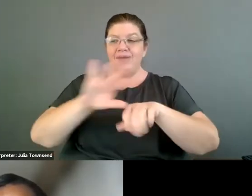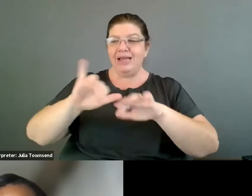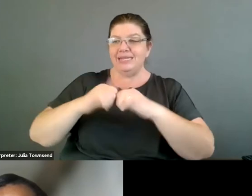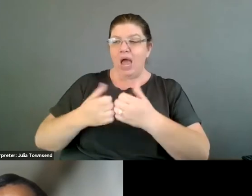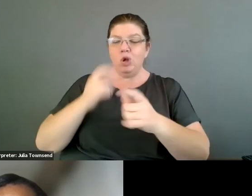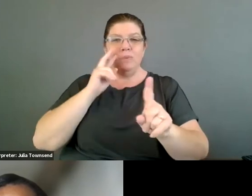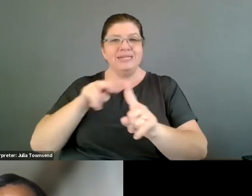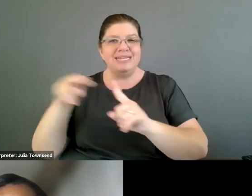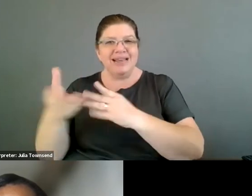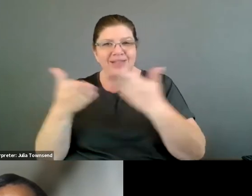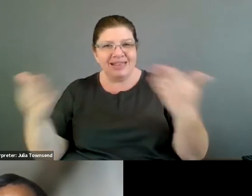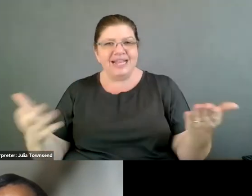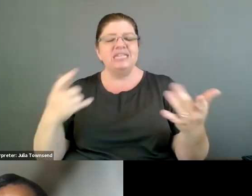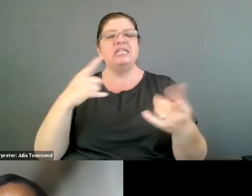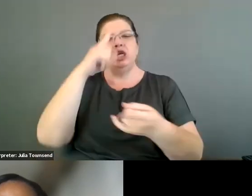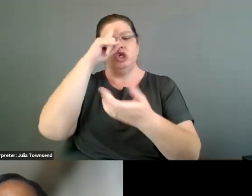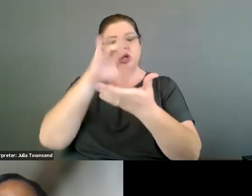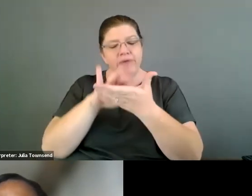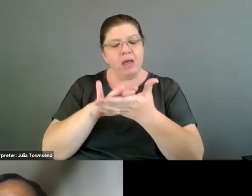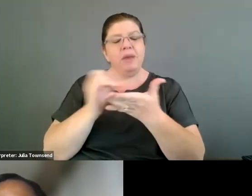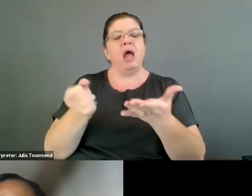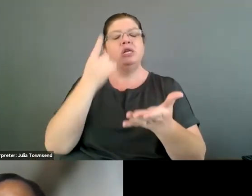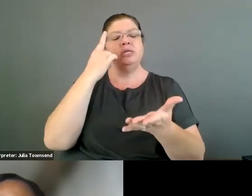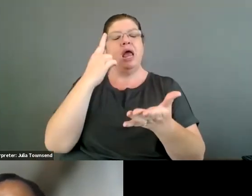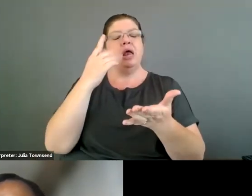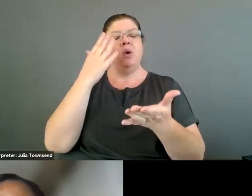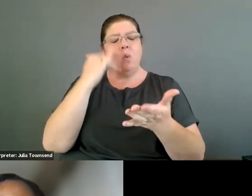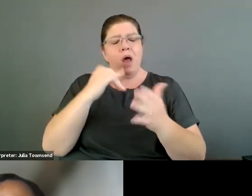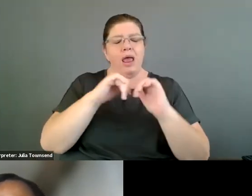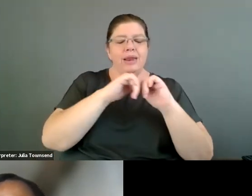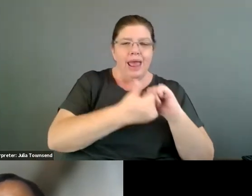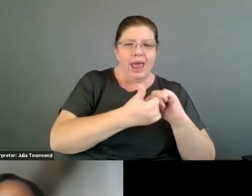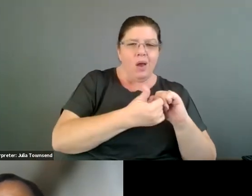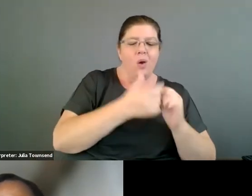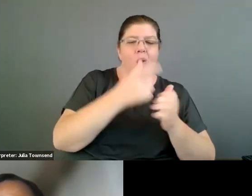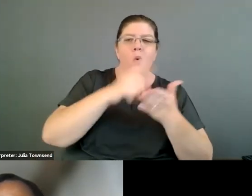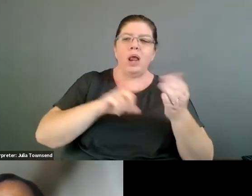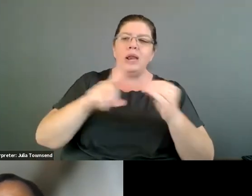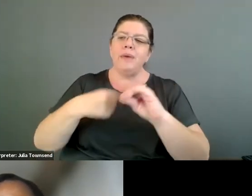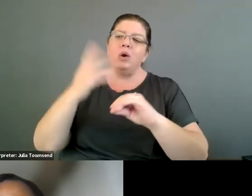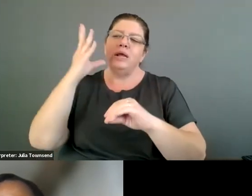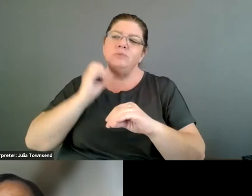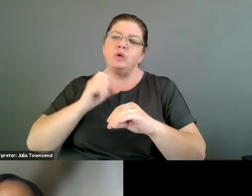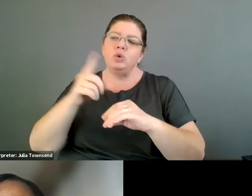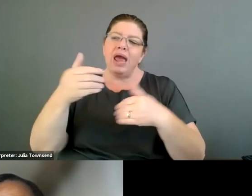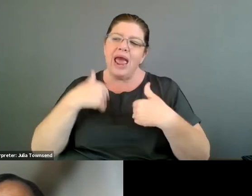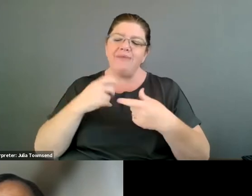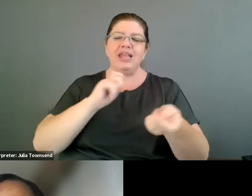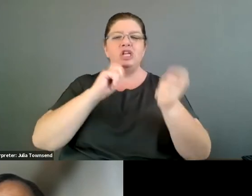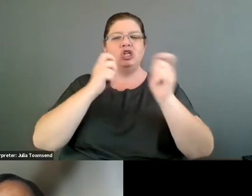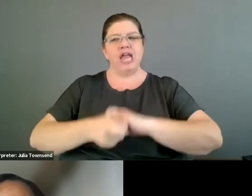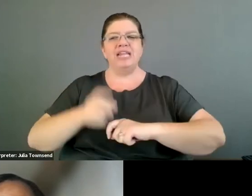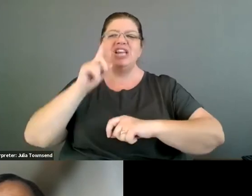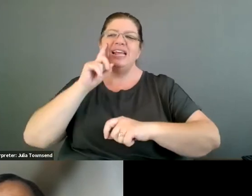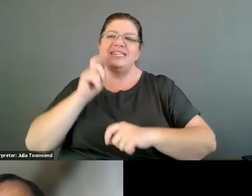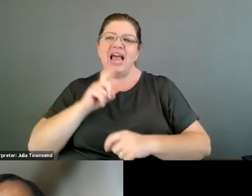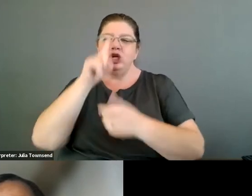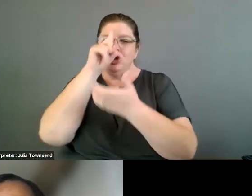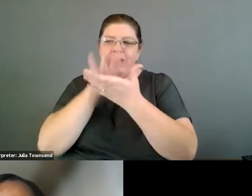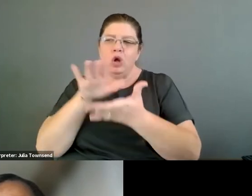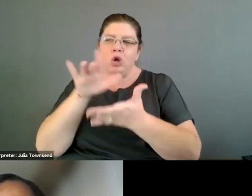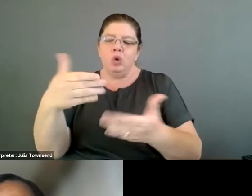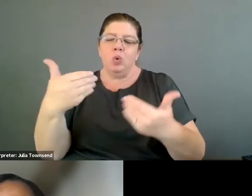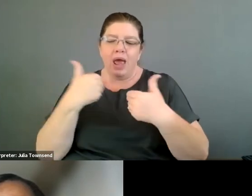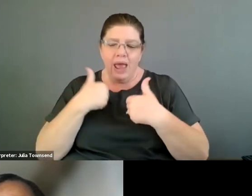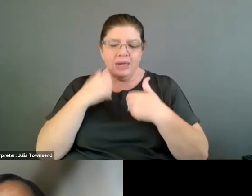things. Examining your values means understanding why and how. What about an experience you had that forever changed your sexual value you held? Could be a direct